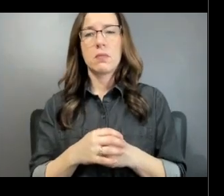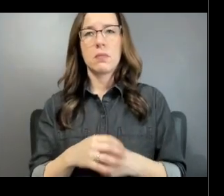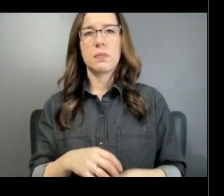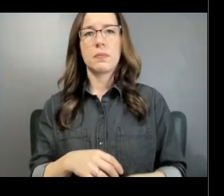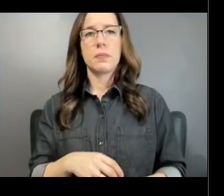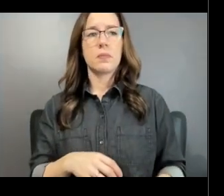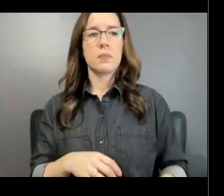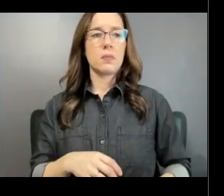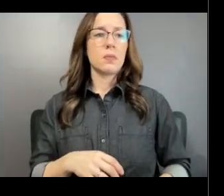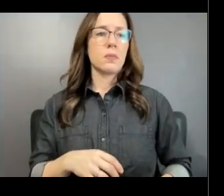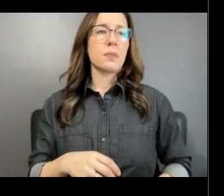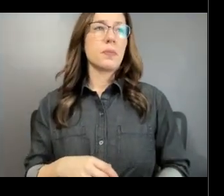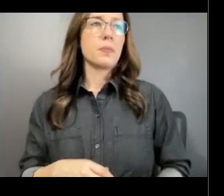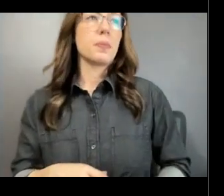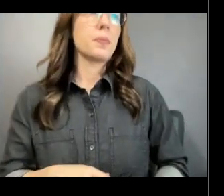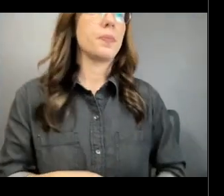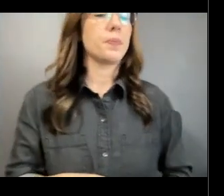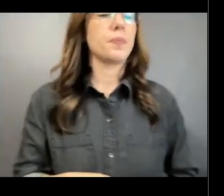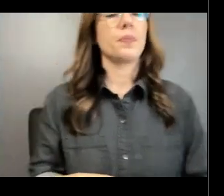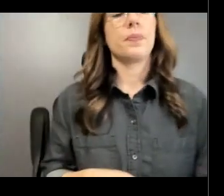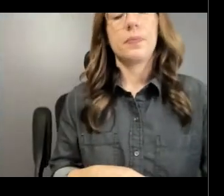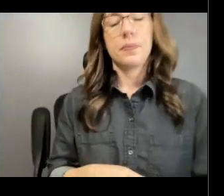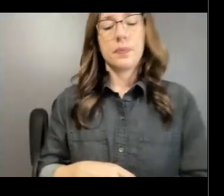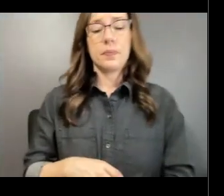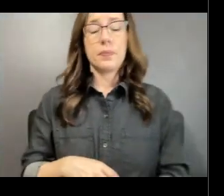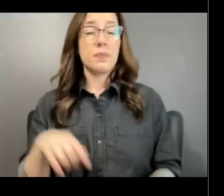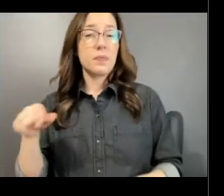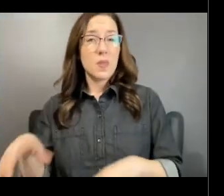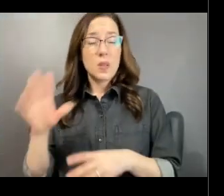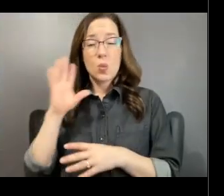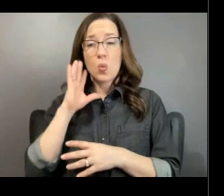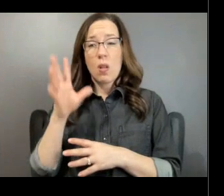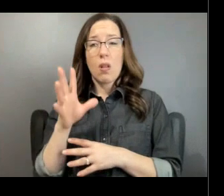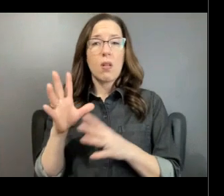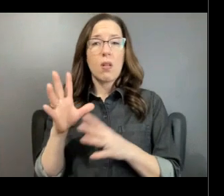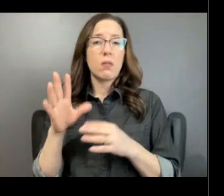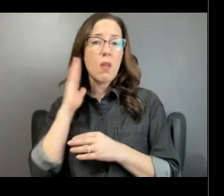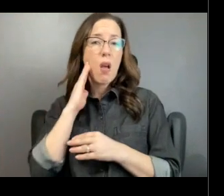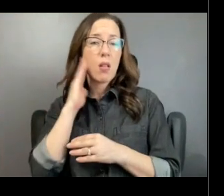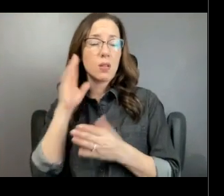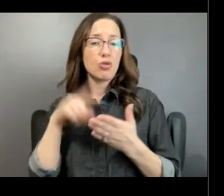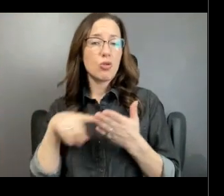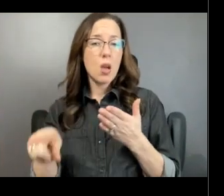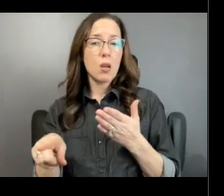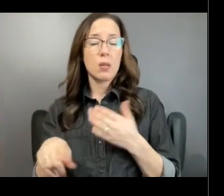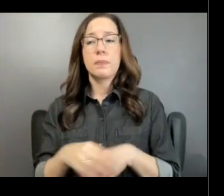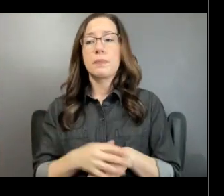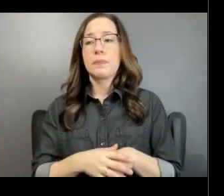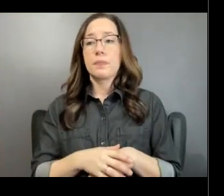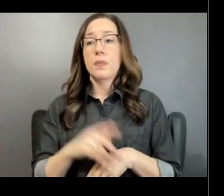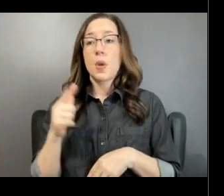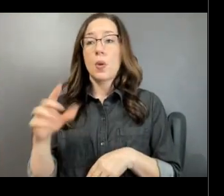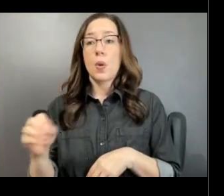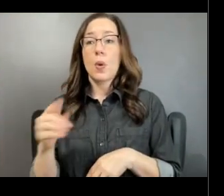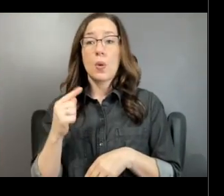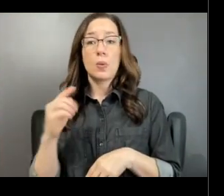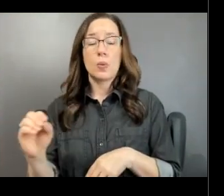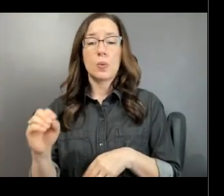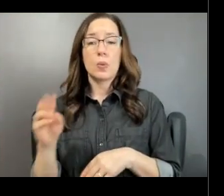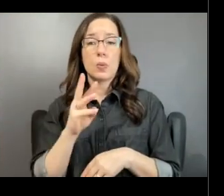During the webinar, we will be conducting knowledge checks. The GoToWebinar